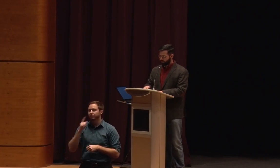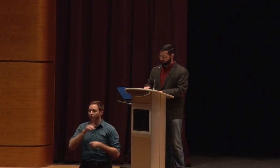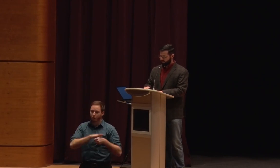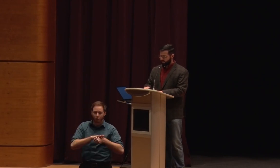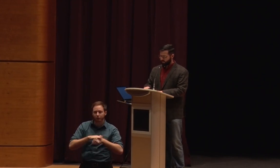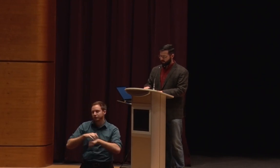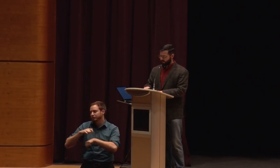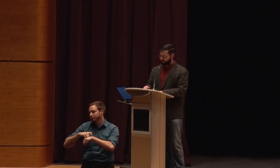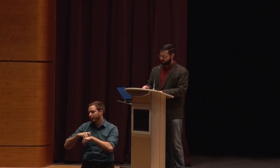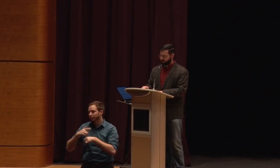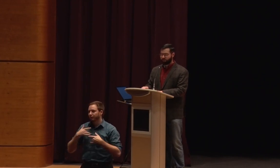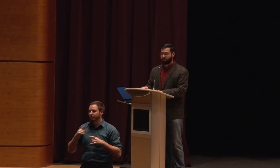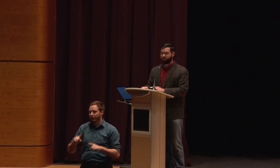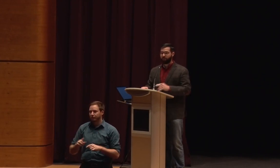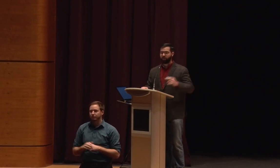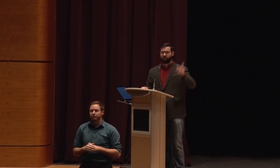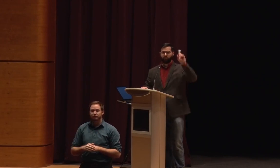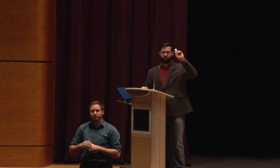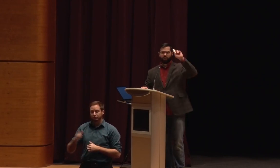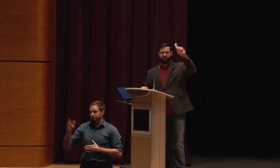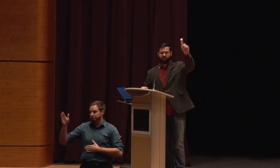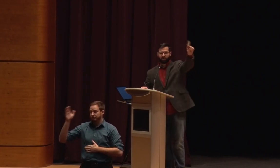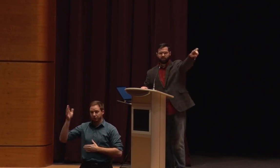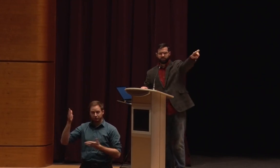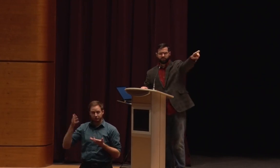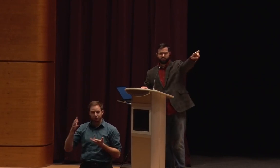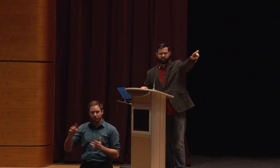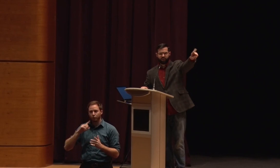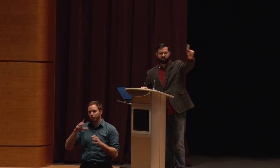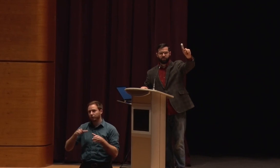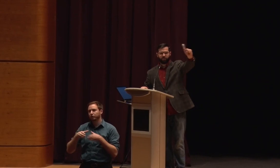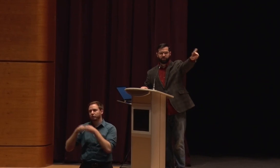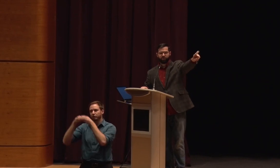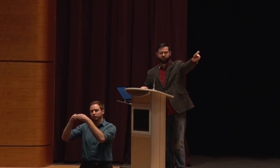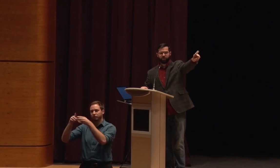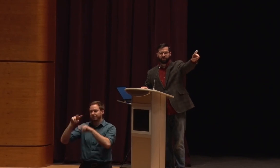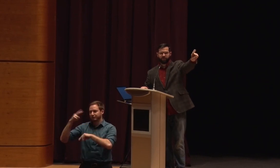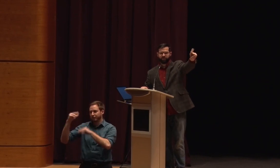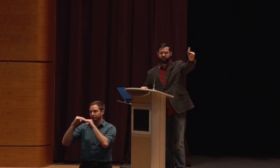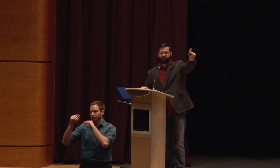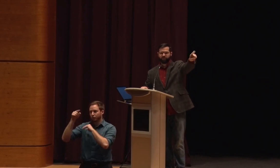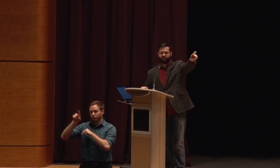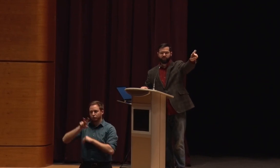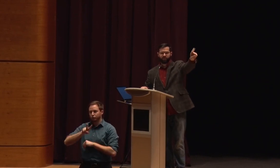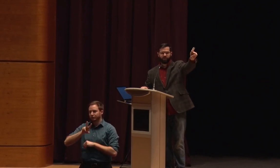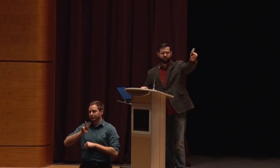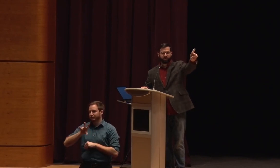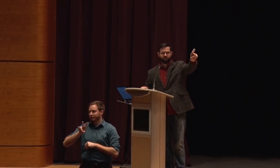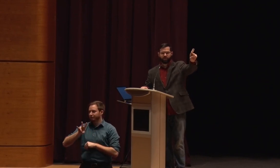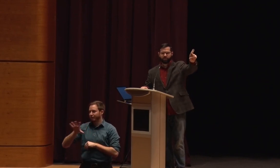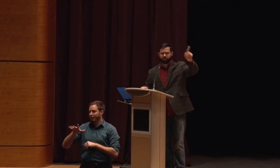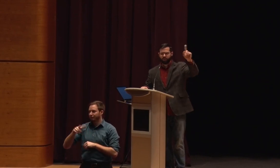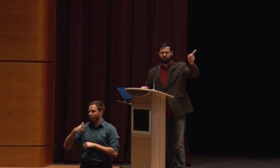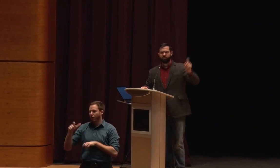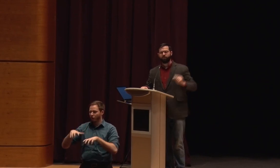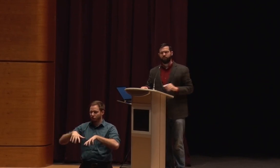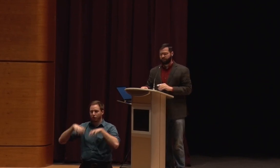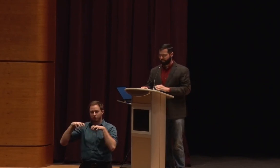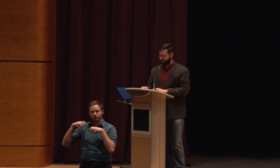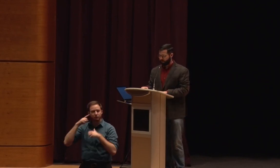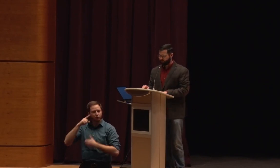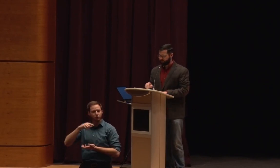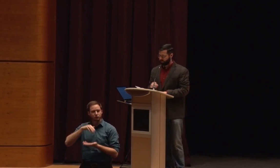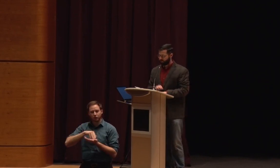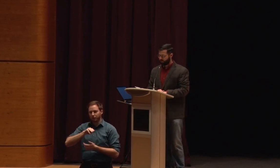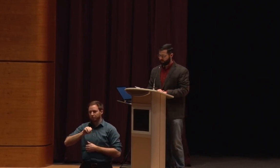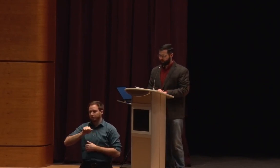times. After this talk, we're going to be walking across the second floor to 2775, the large lecture halls, for